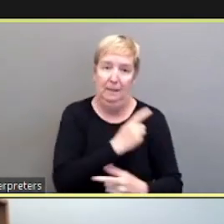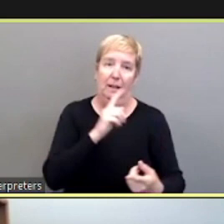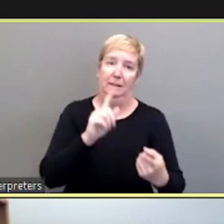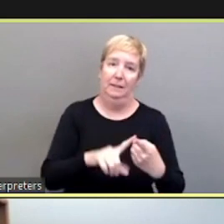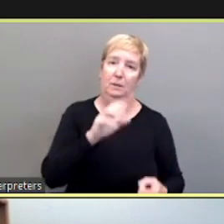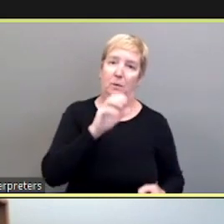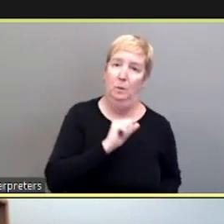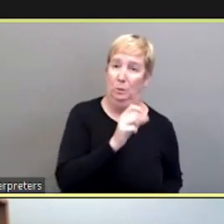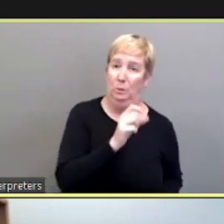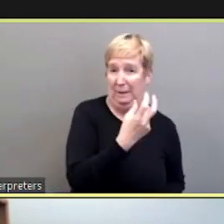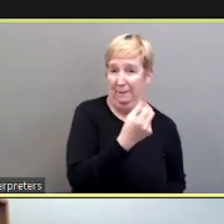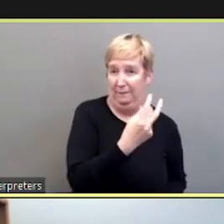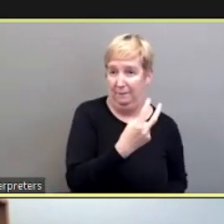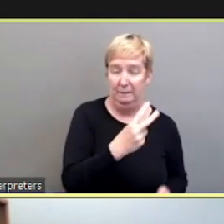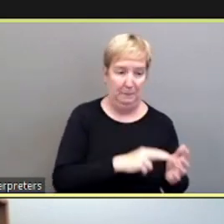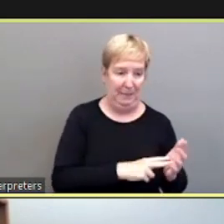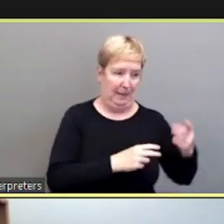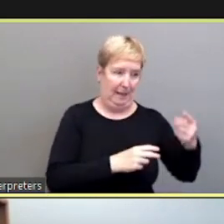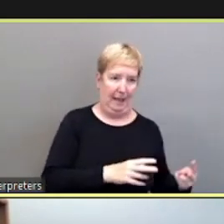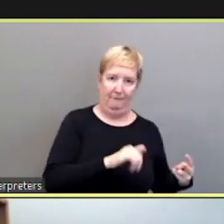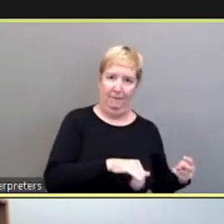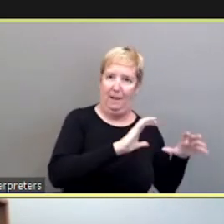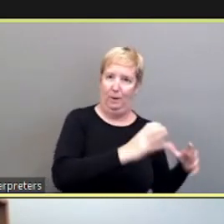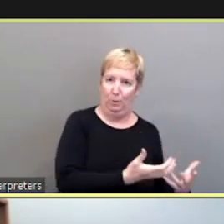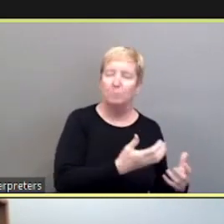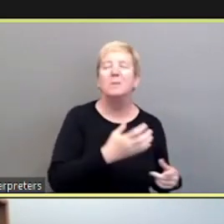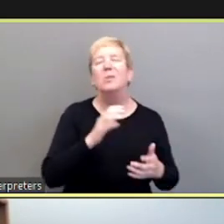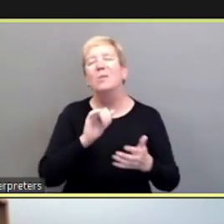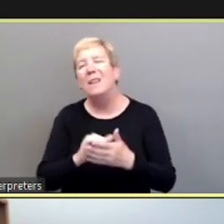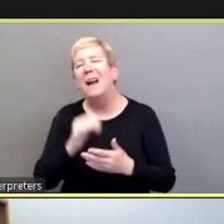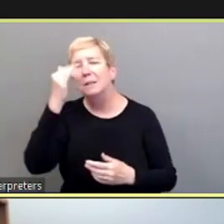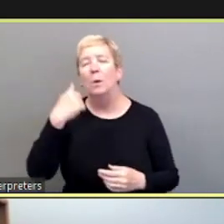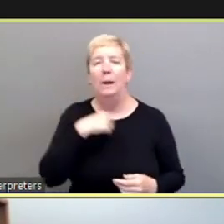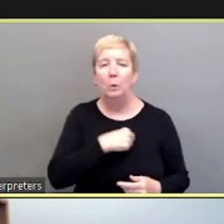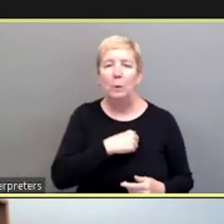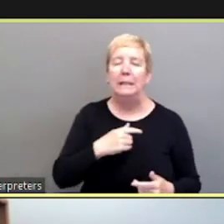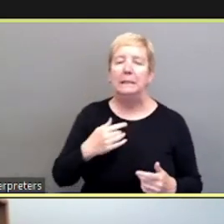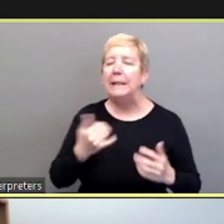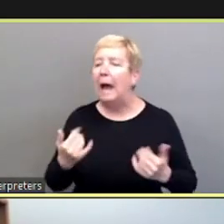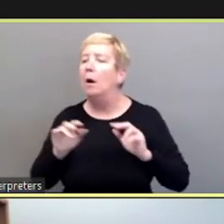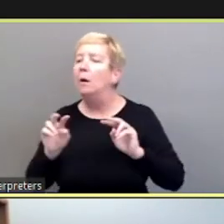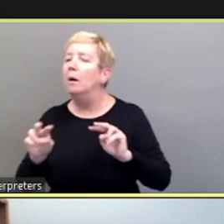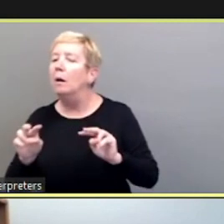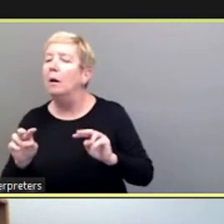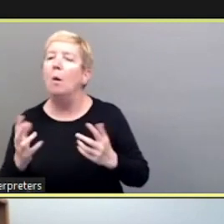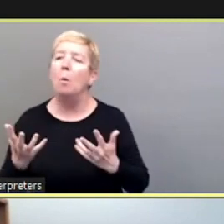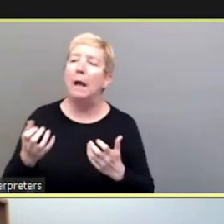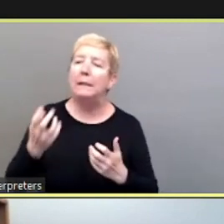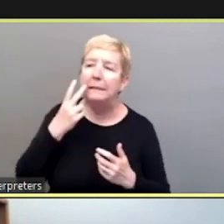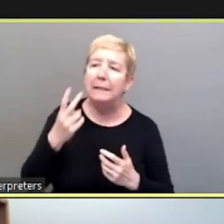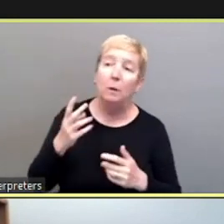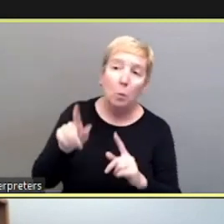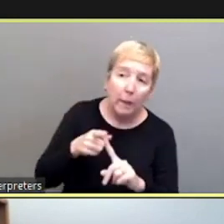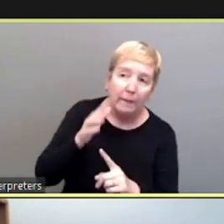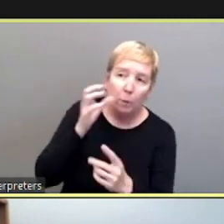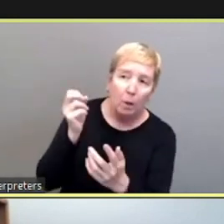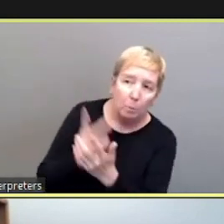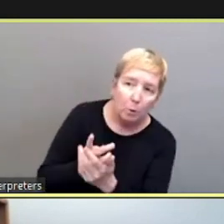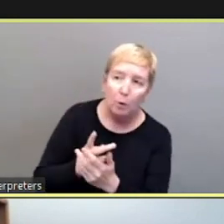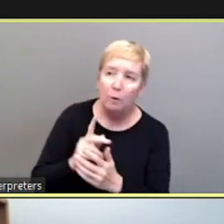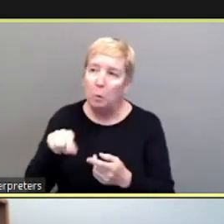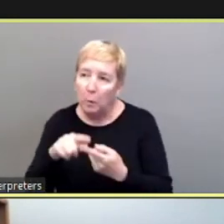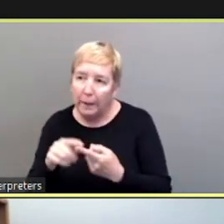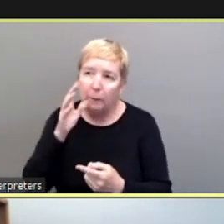the age of 12. So this is some of the reason why we are anxiously awaiting approval,